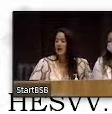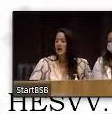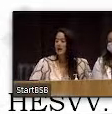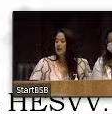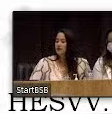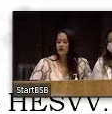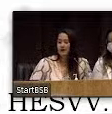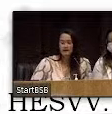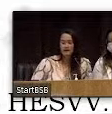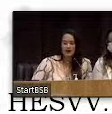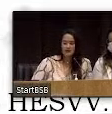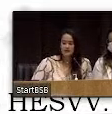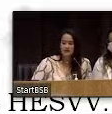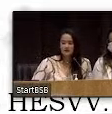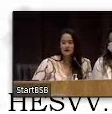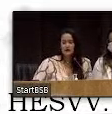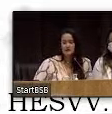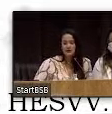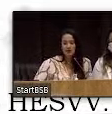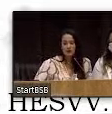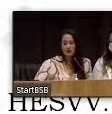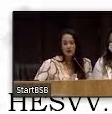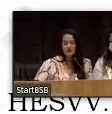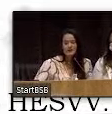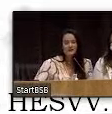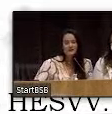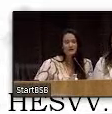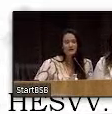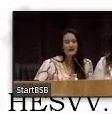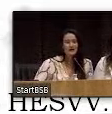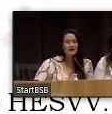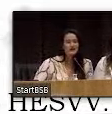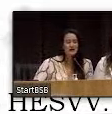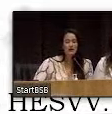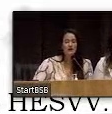after this last wave, we had